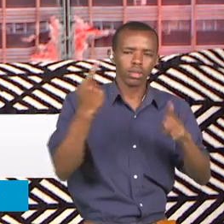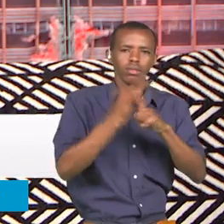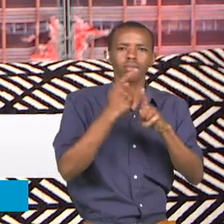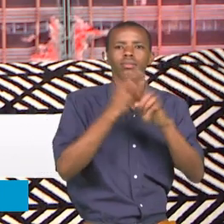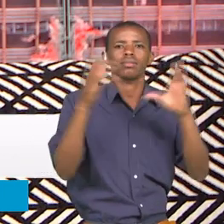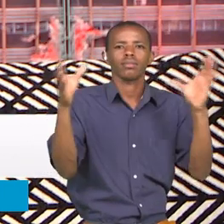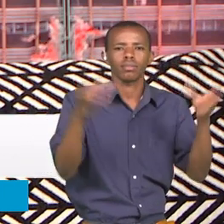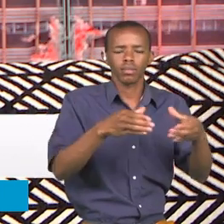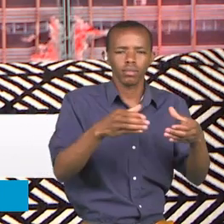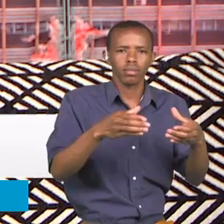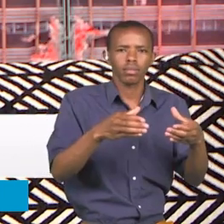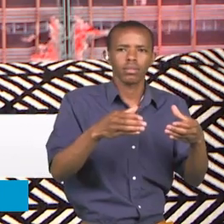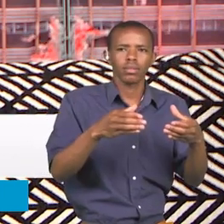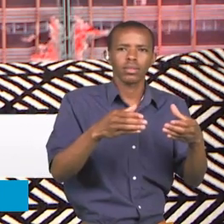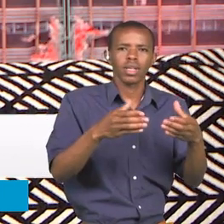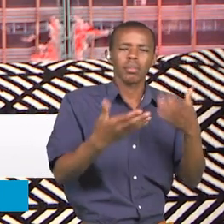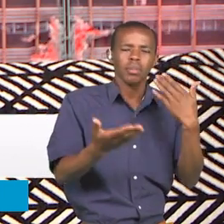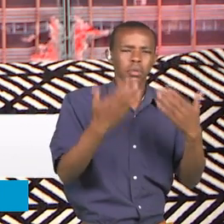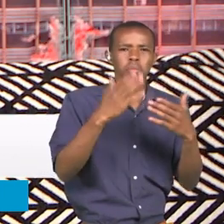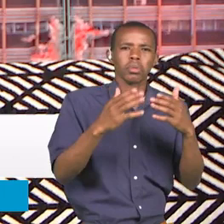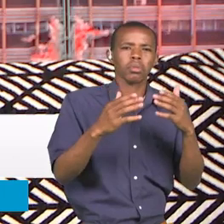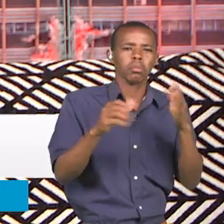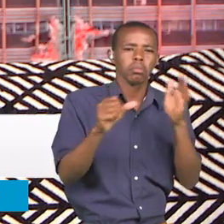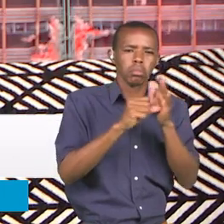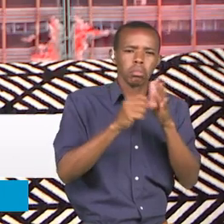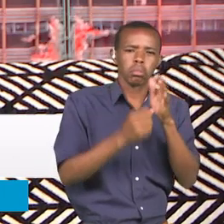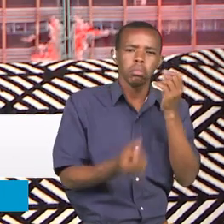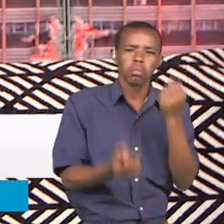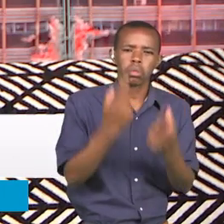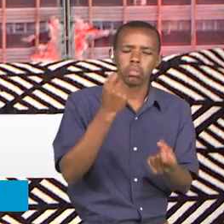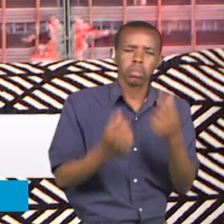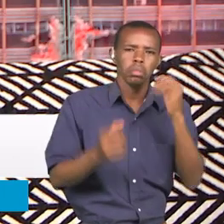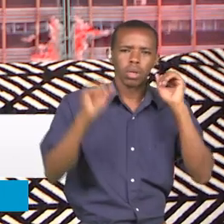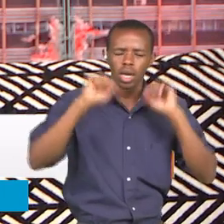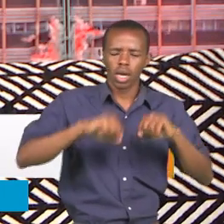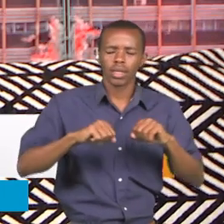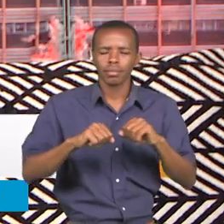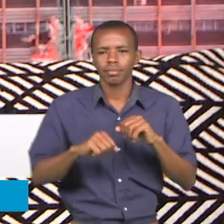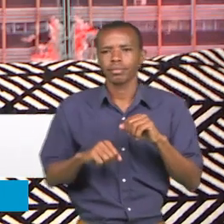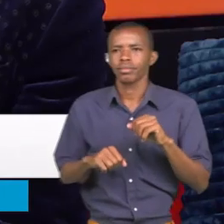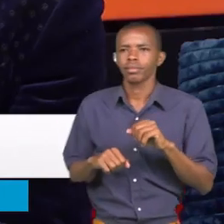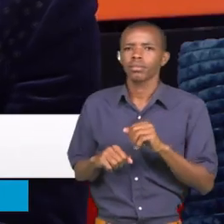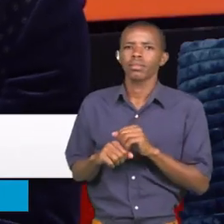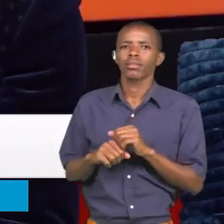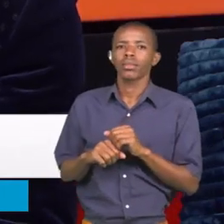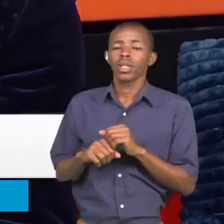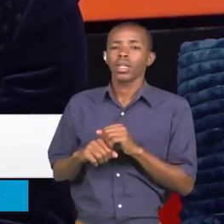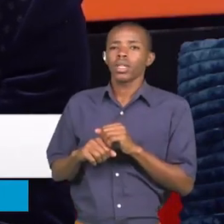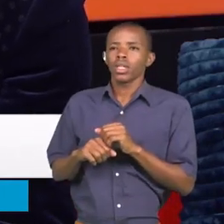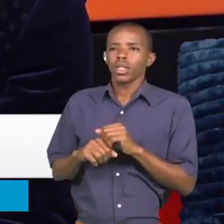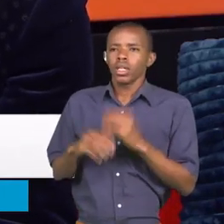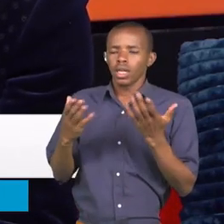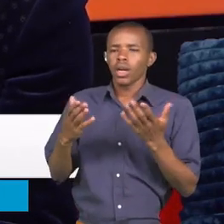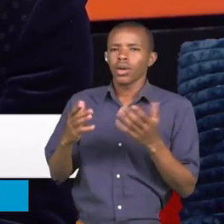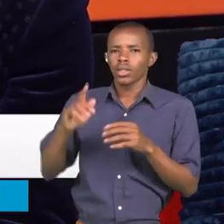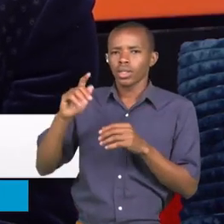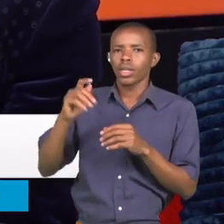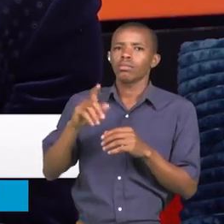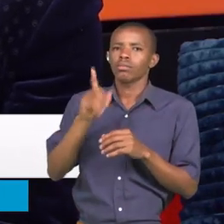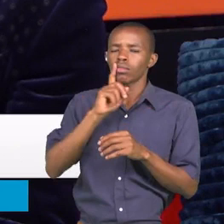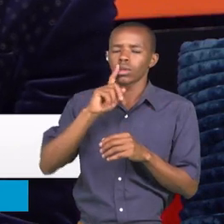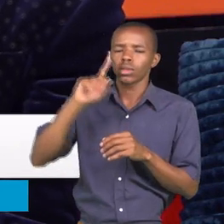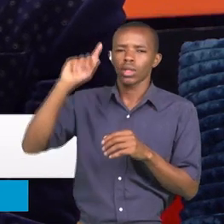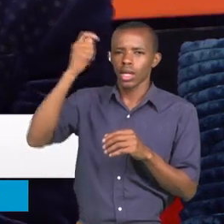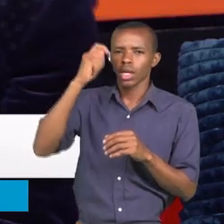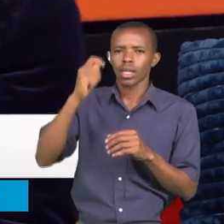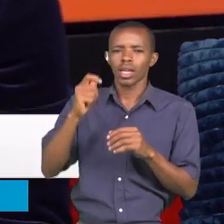Okay. Then there may some issues there may arise. There may be some issues. Yes. Okay. Now, Omuga, yes, we're in Kenya. Let's talk about us, Kenya.